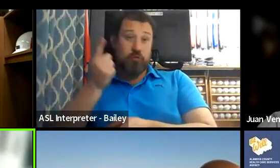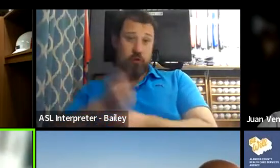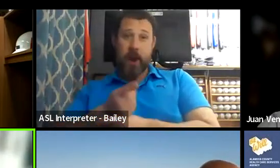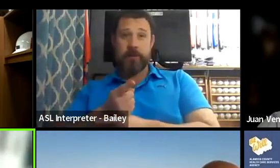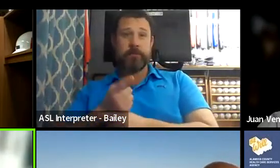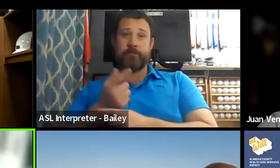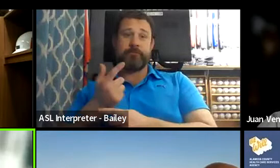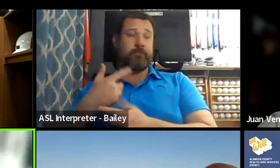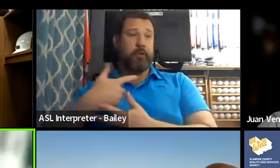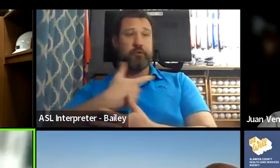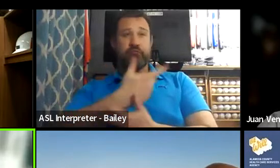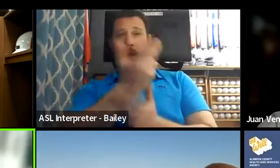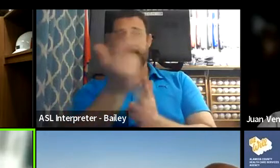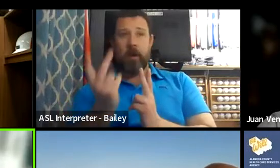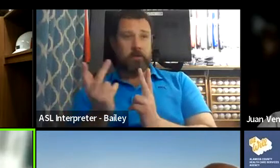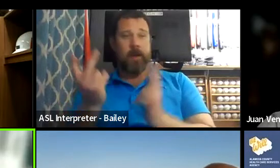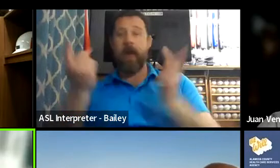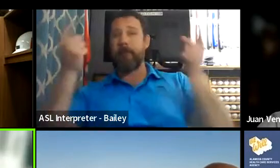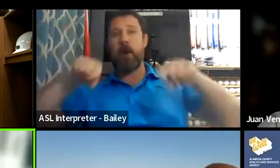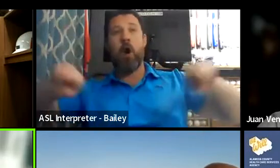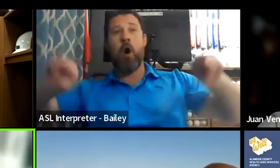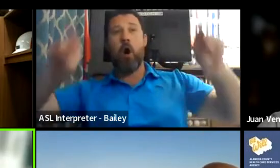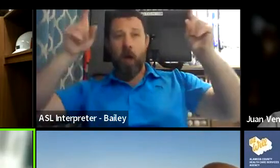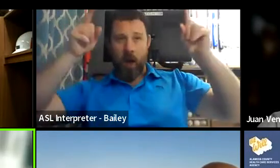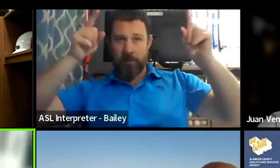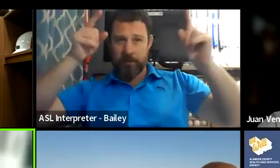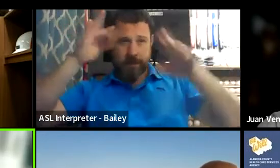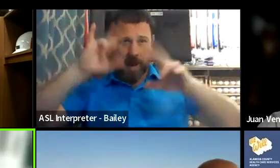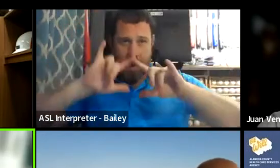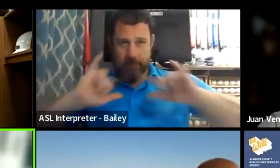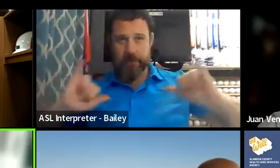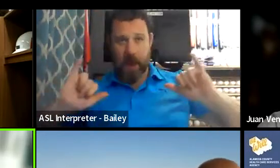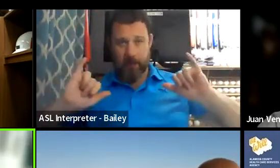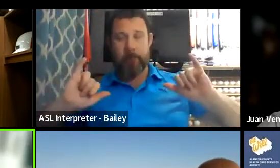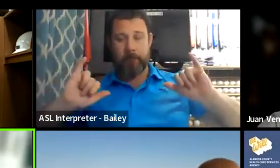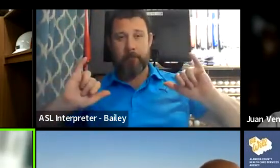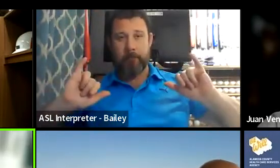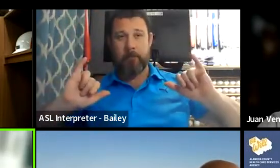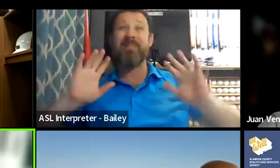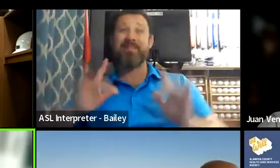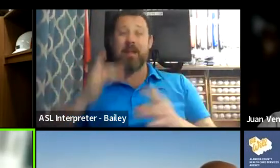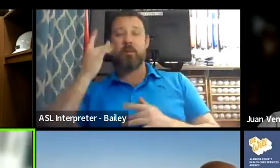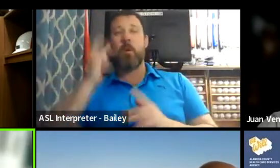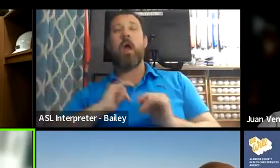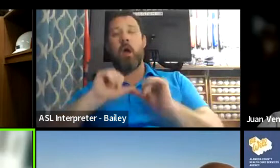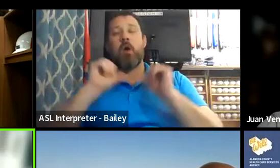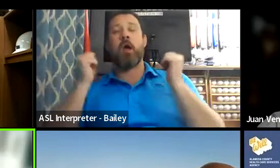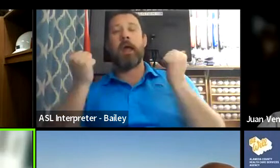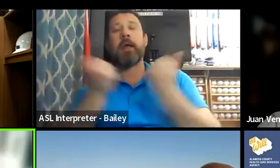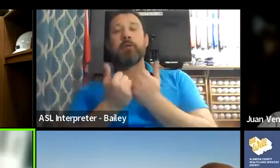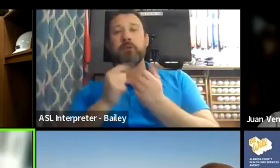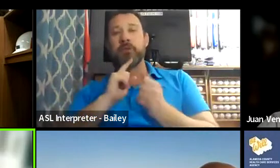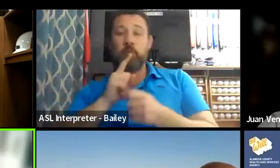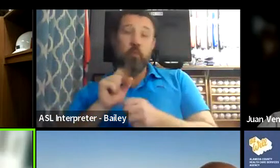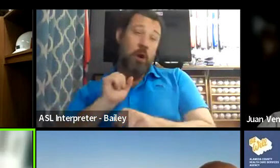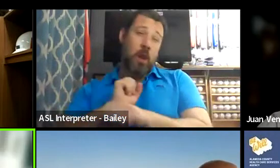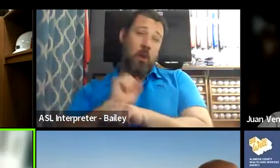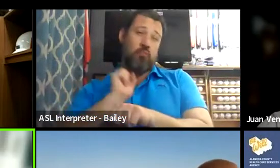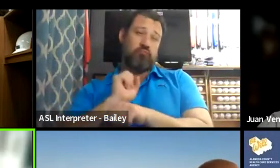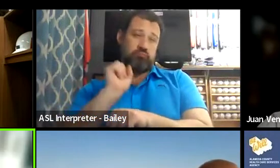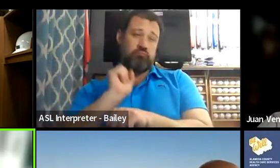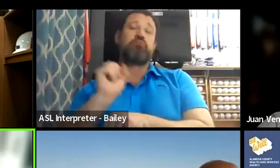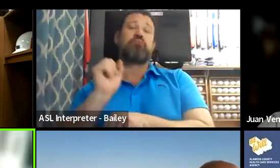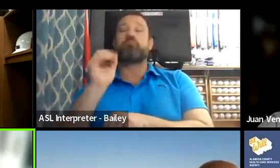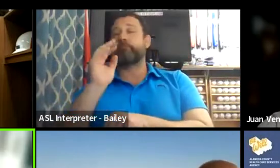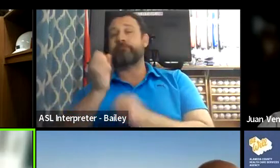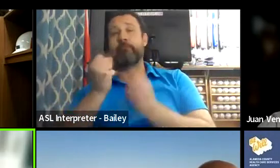trifecta of things that are happening all at once, right? In terms of the unwinding. And that's why our agency is really working towards, as